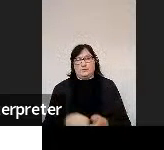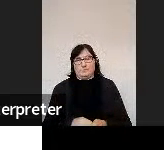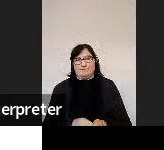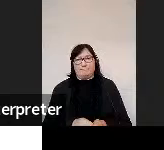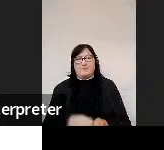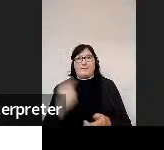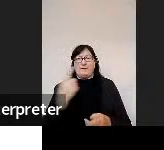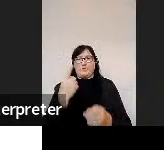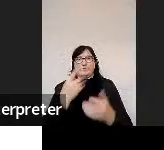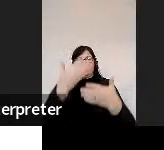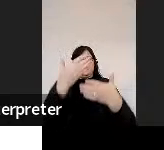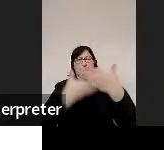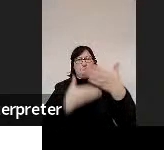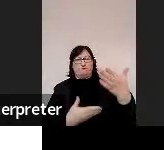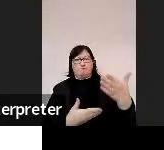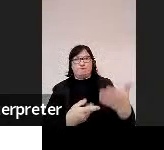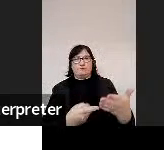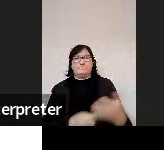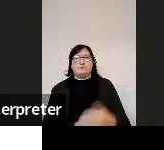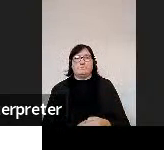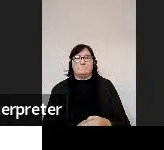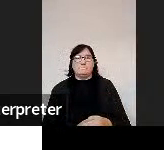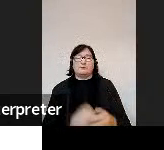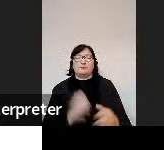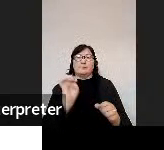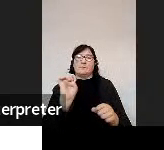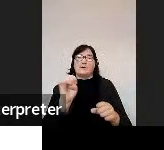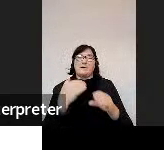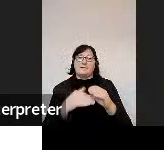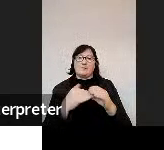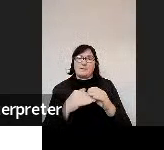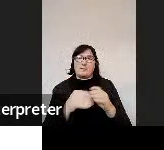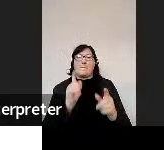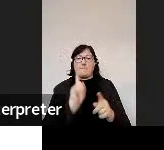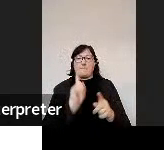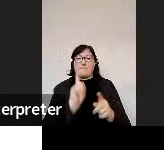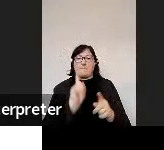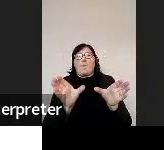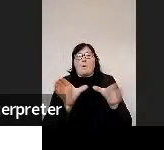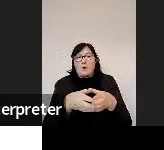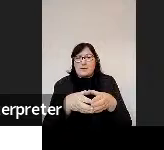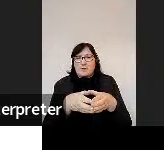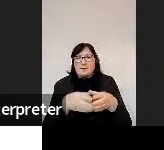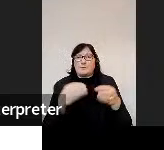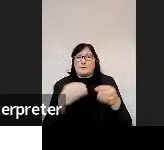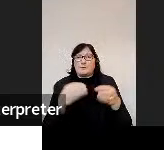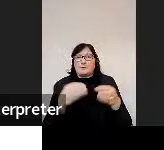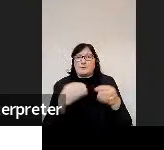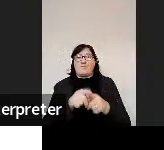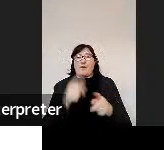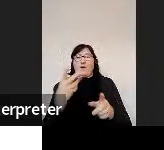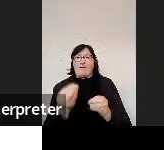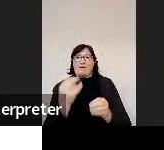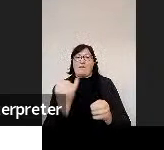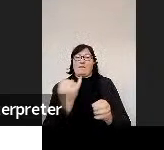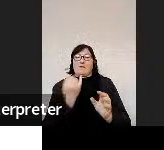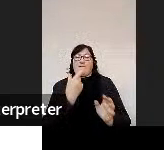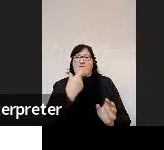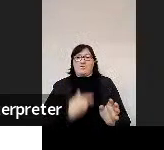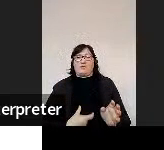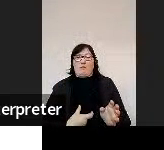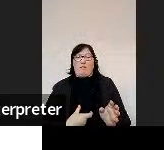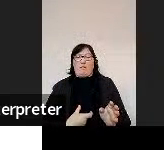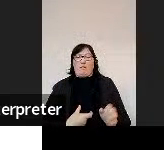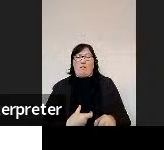that your e-filing profile must be an organization profile. So if you have an individual e-filing profile, you need